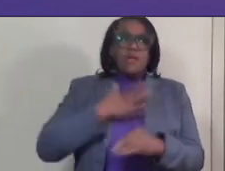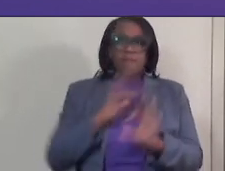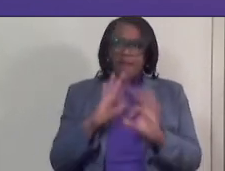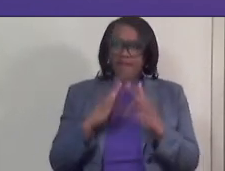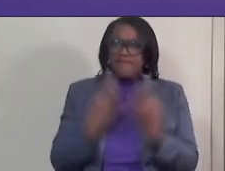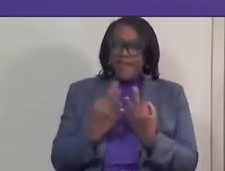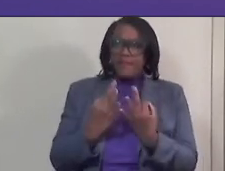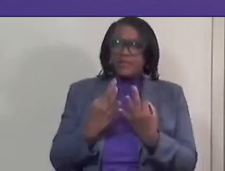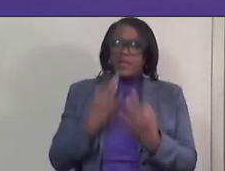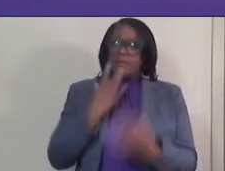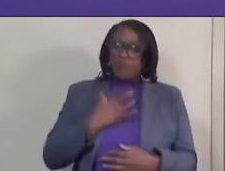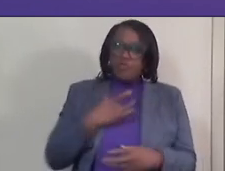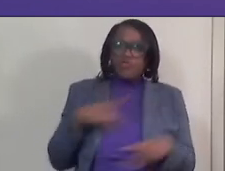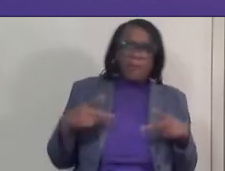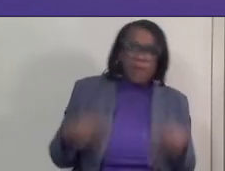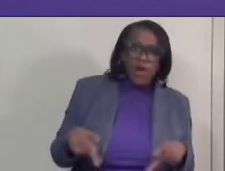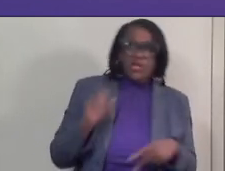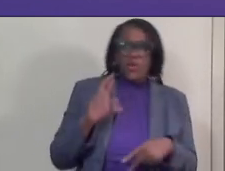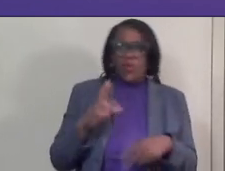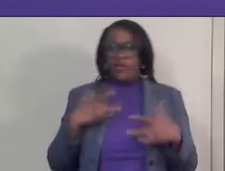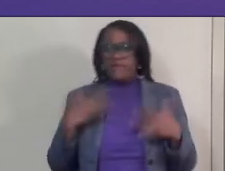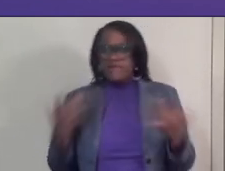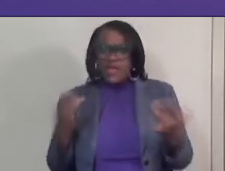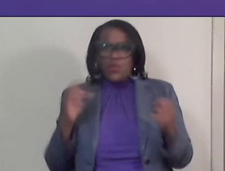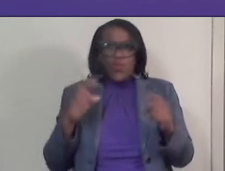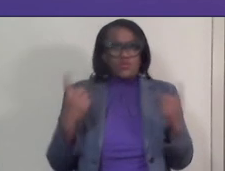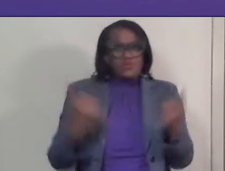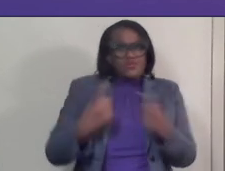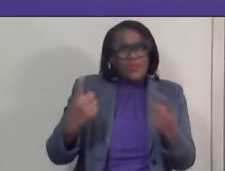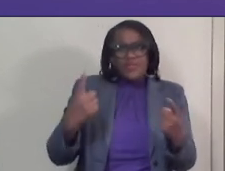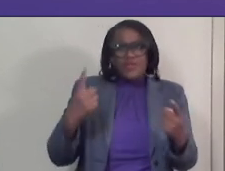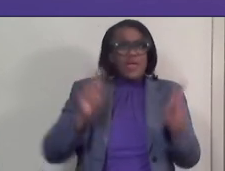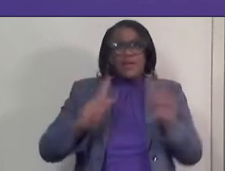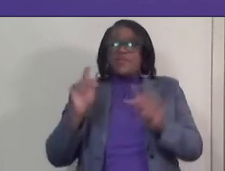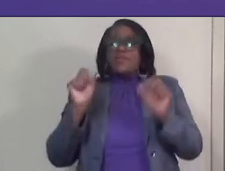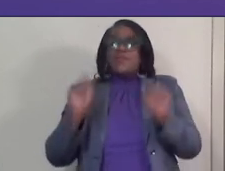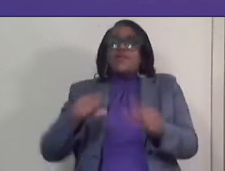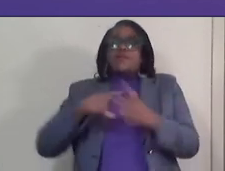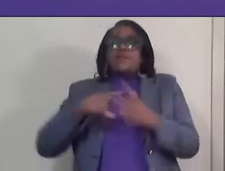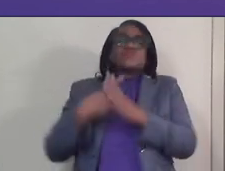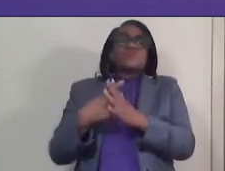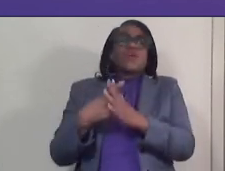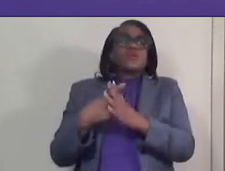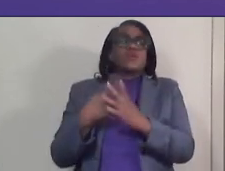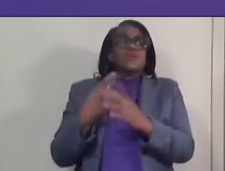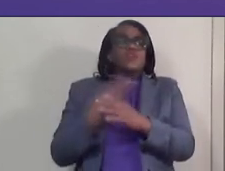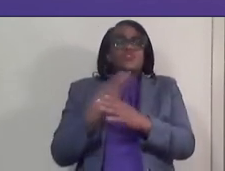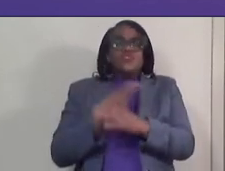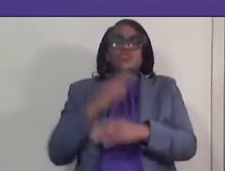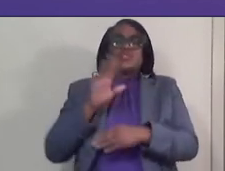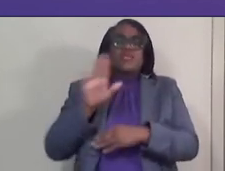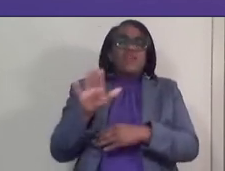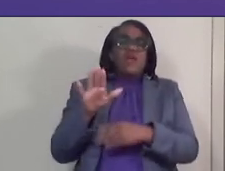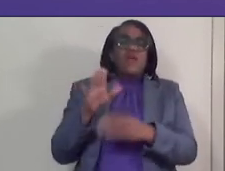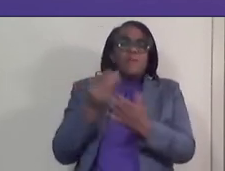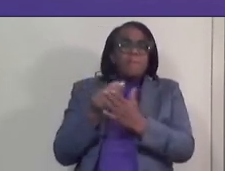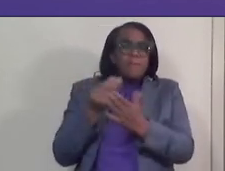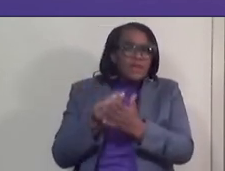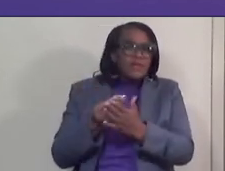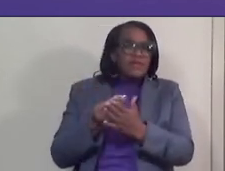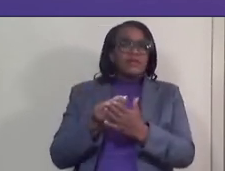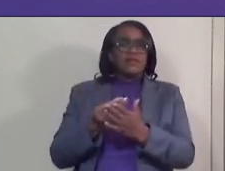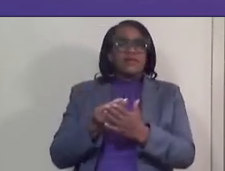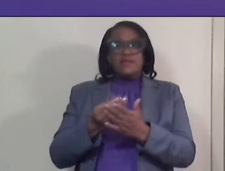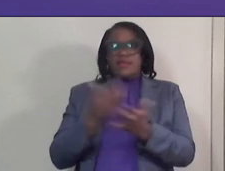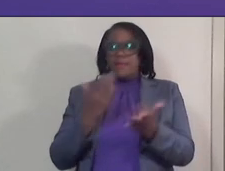birthday party or different events, that people can start, you know, using their funds and donate, not maybe buying a plastic